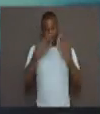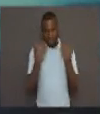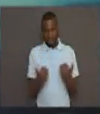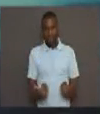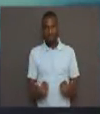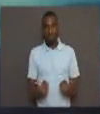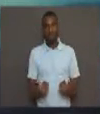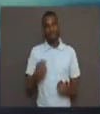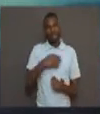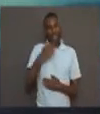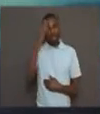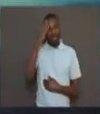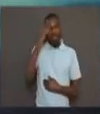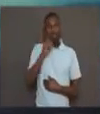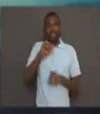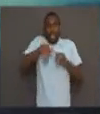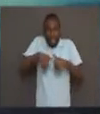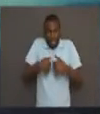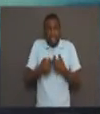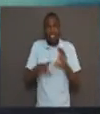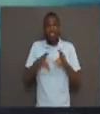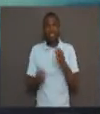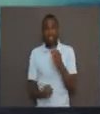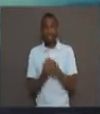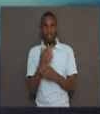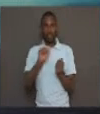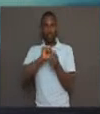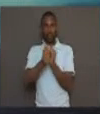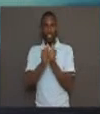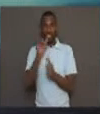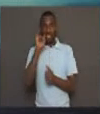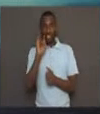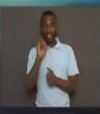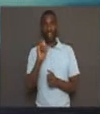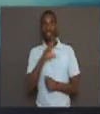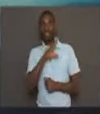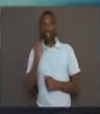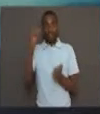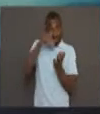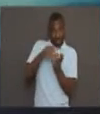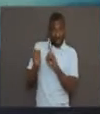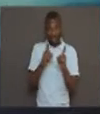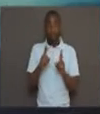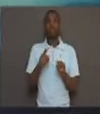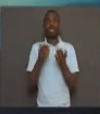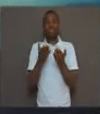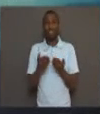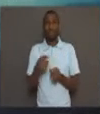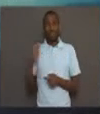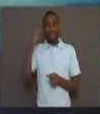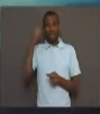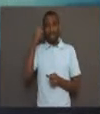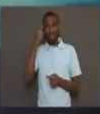Now that we know how to generate an alternating current, we also need to